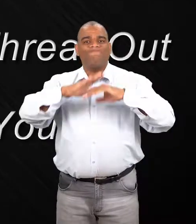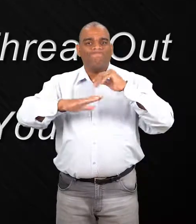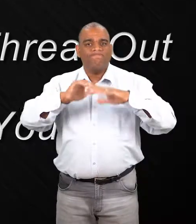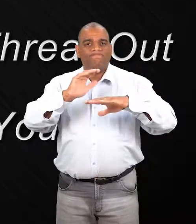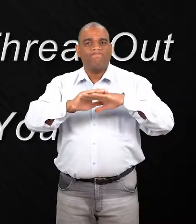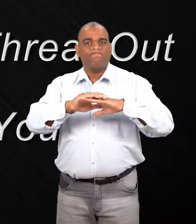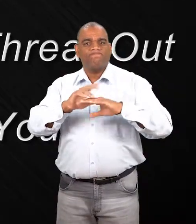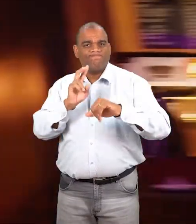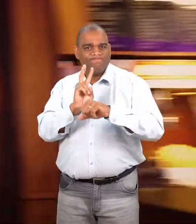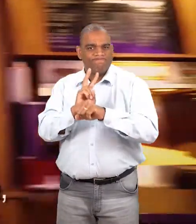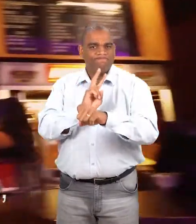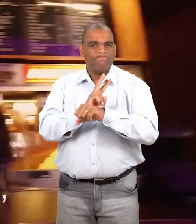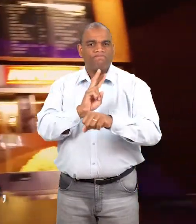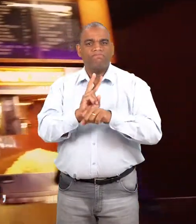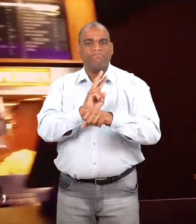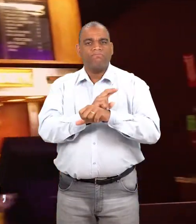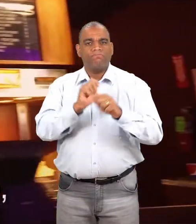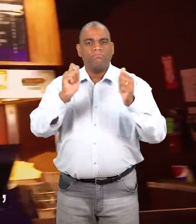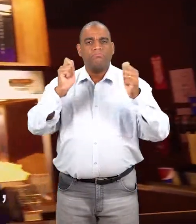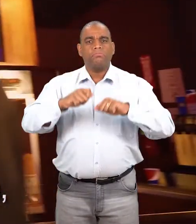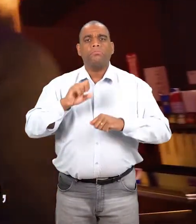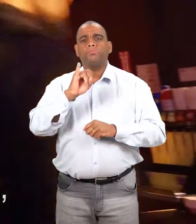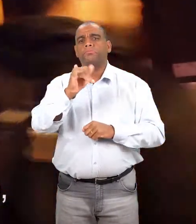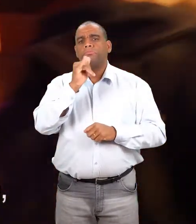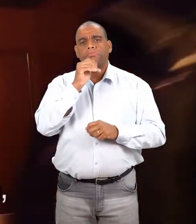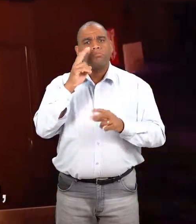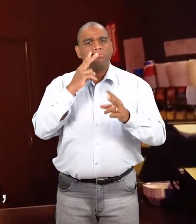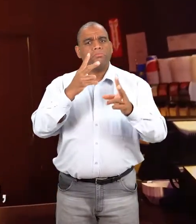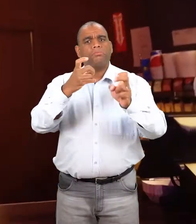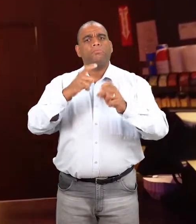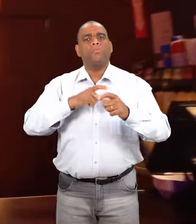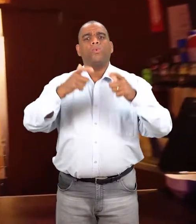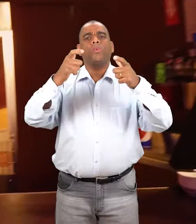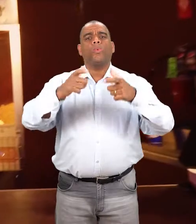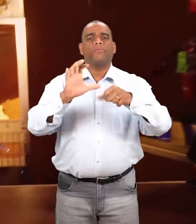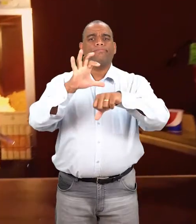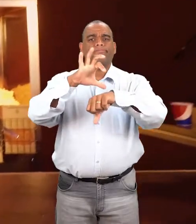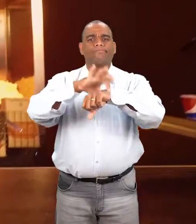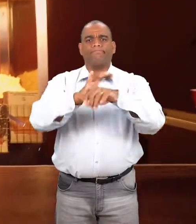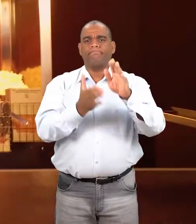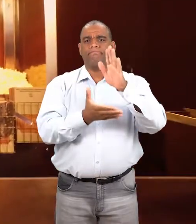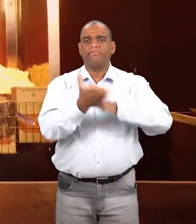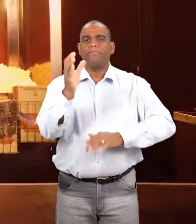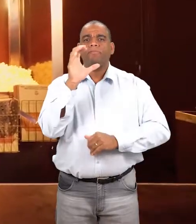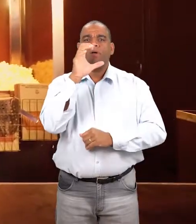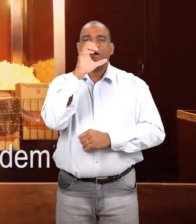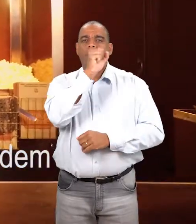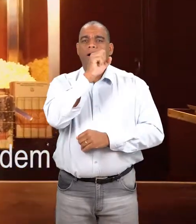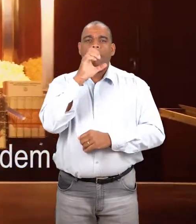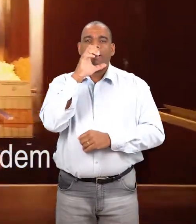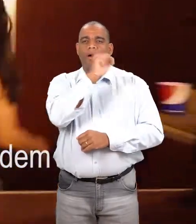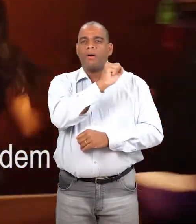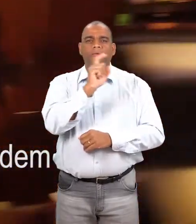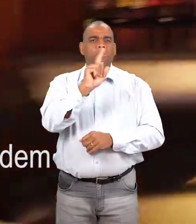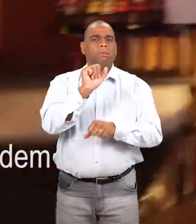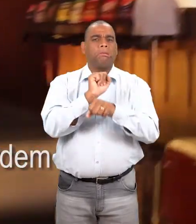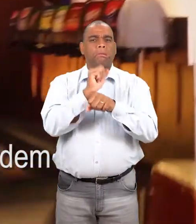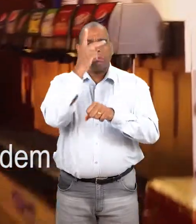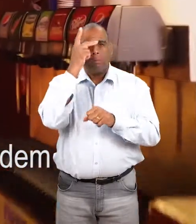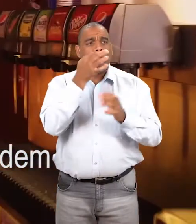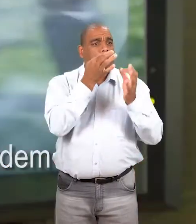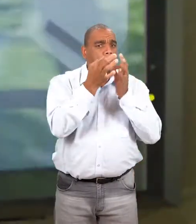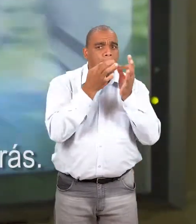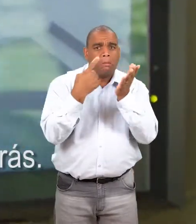and defend yourself. If you determine you can get out to a safer area, then get out and get out fast. Don't wait for others to validate